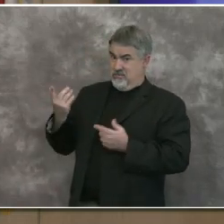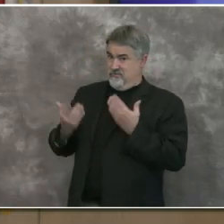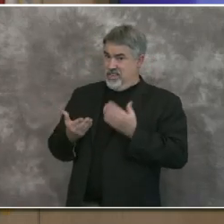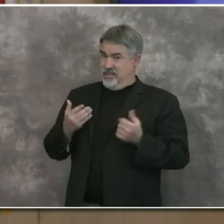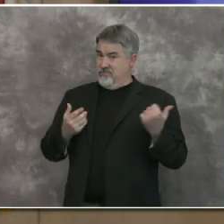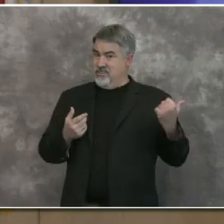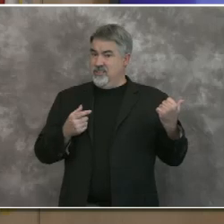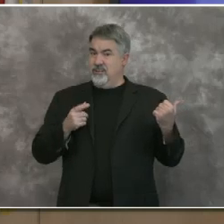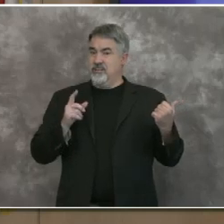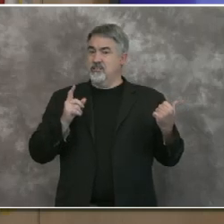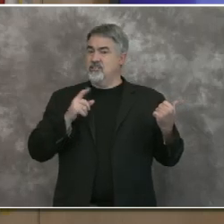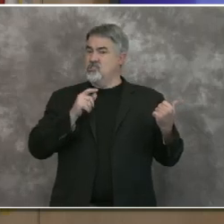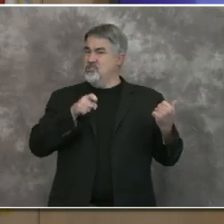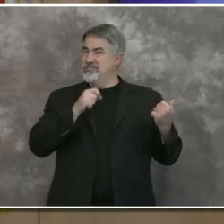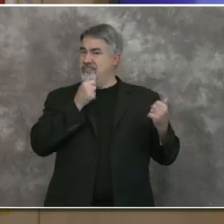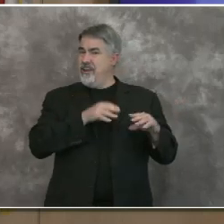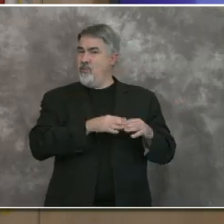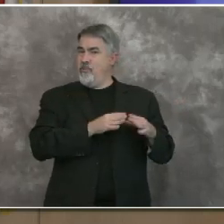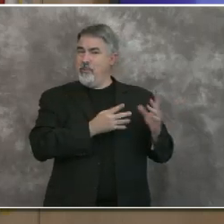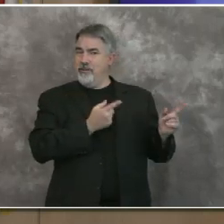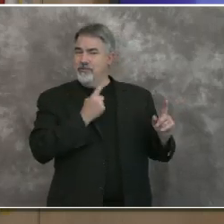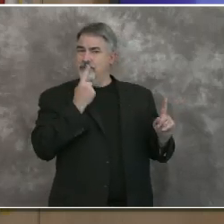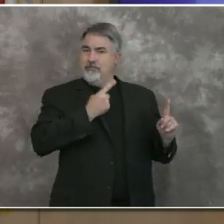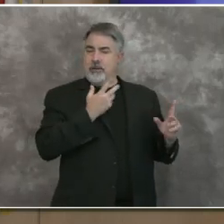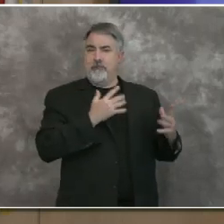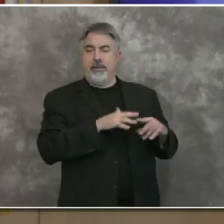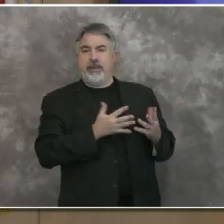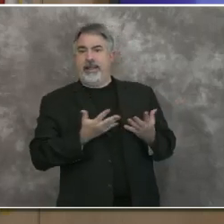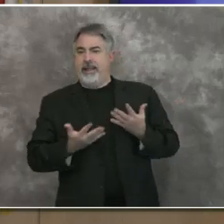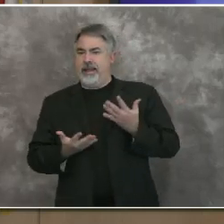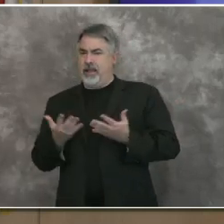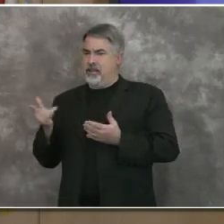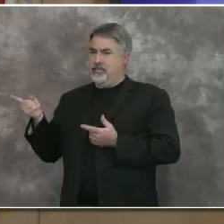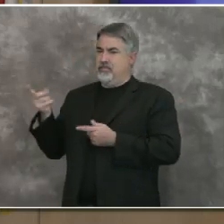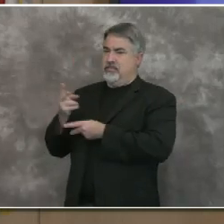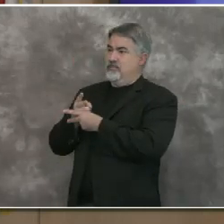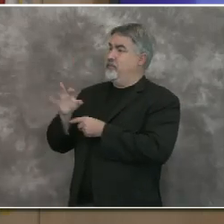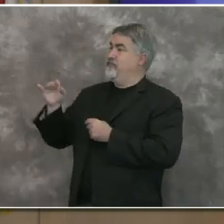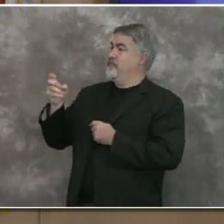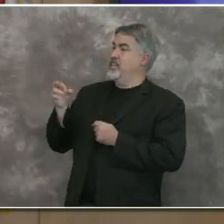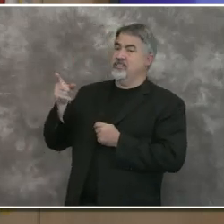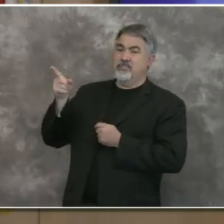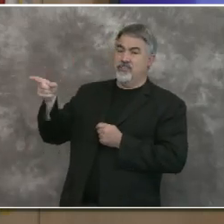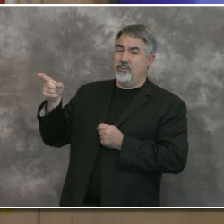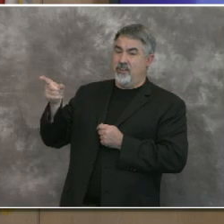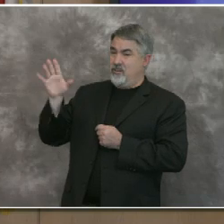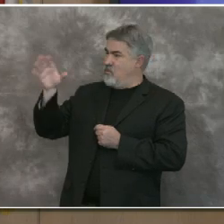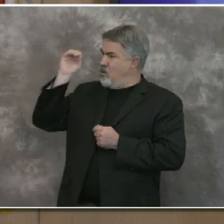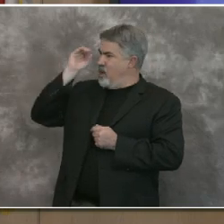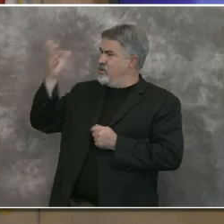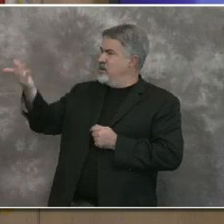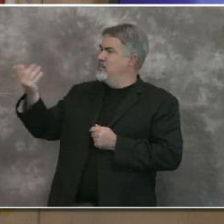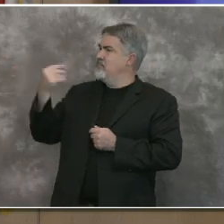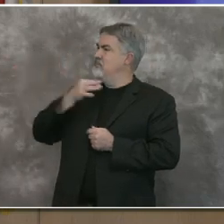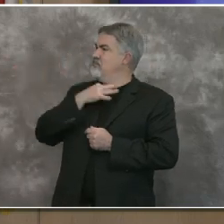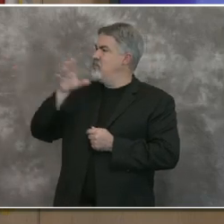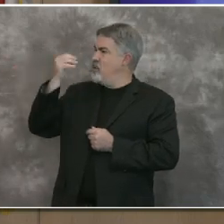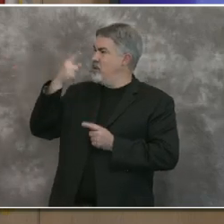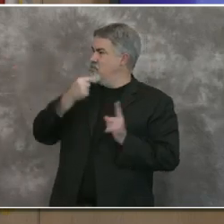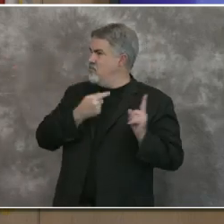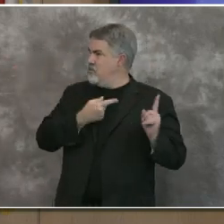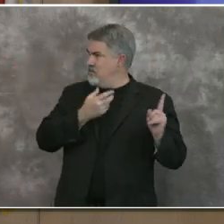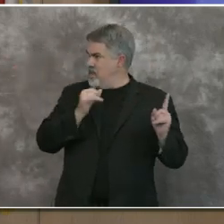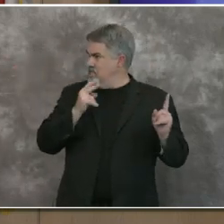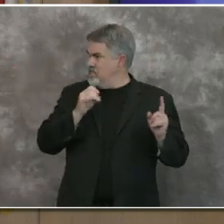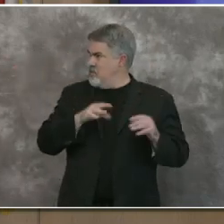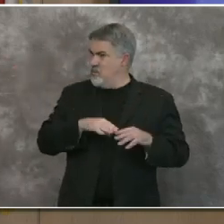not reopen? And I'd also like to get Supervisor Fletcher's opinion on that, if you think it's a good idea for the casinos to